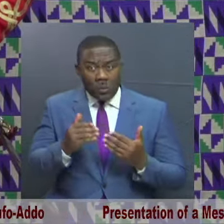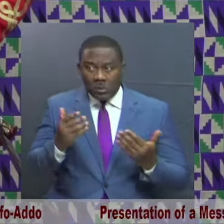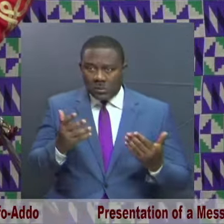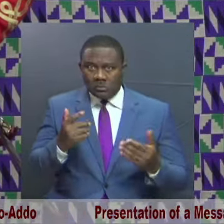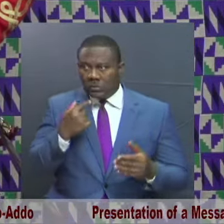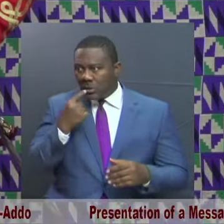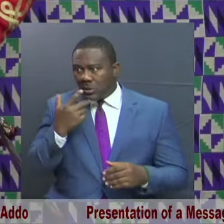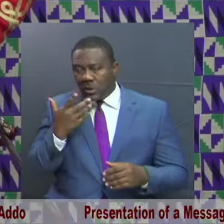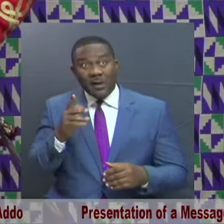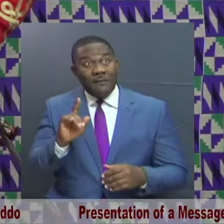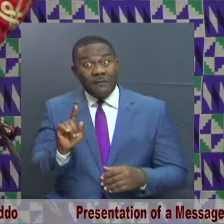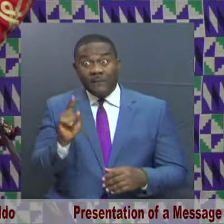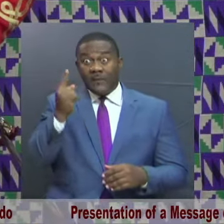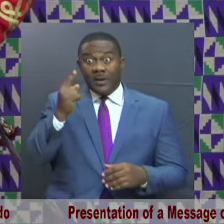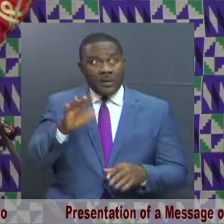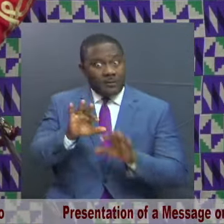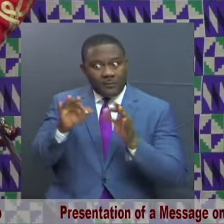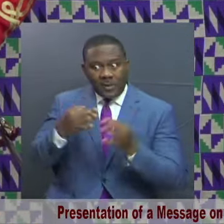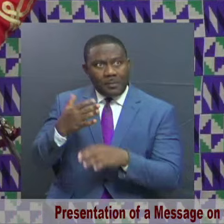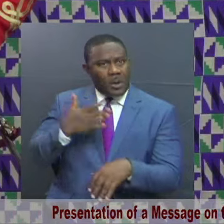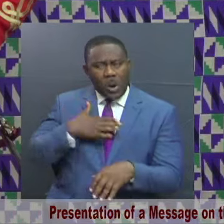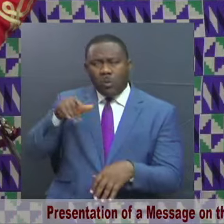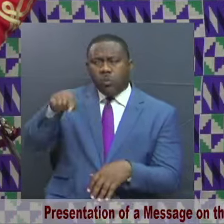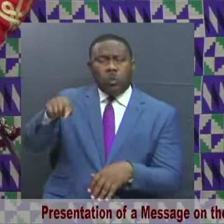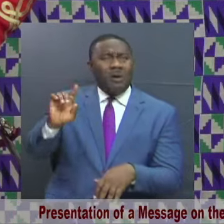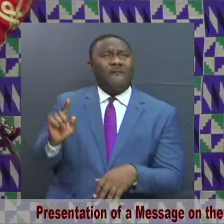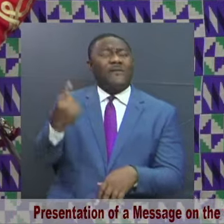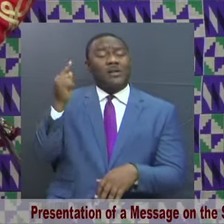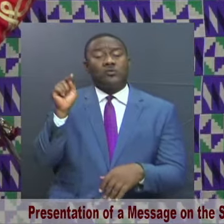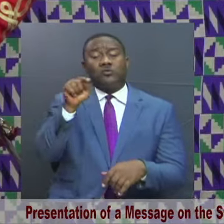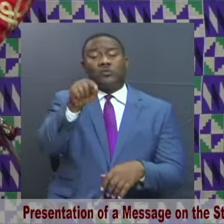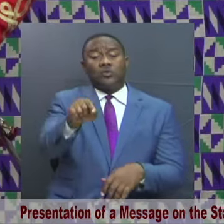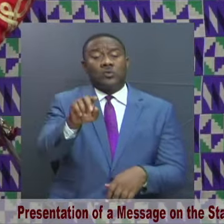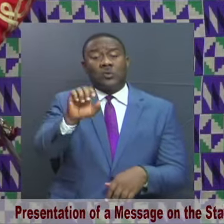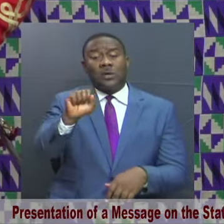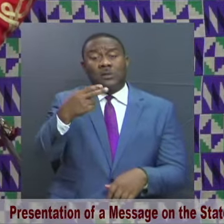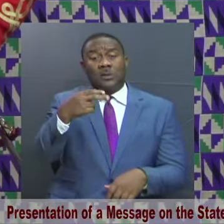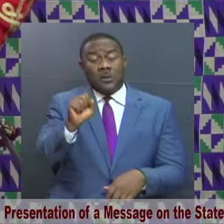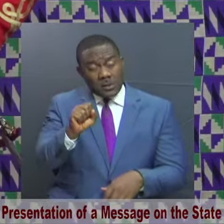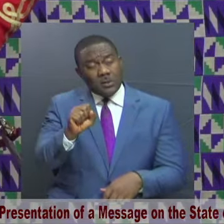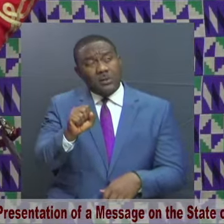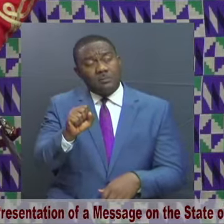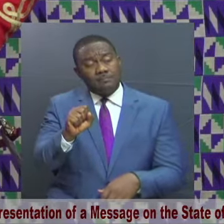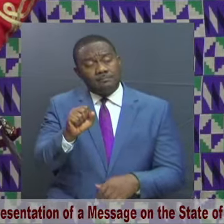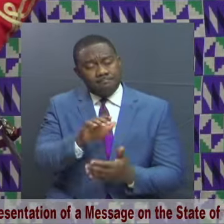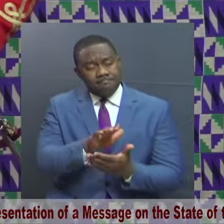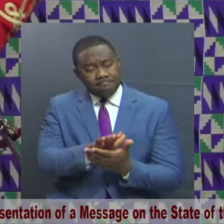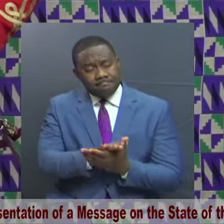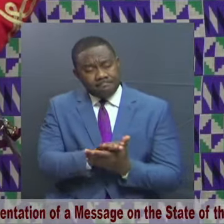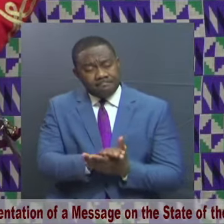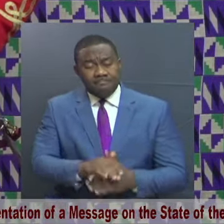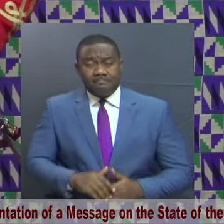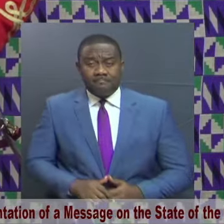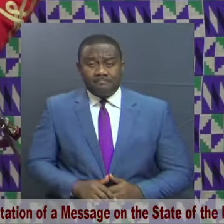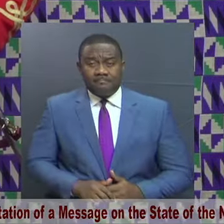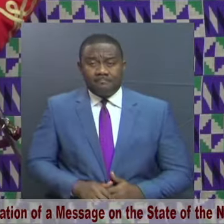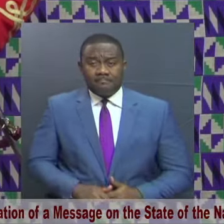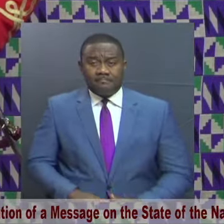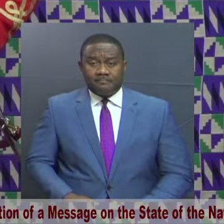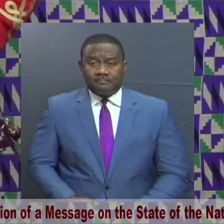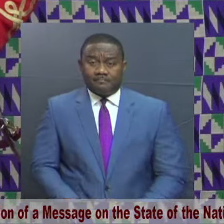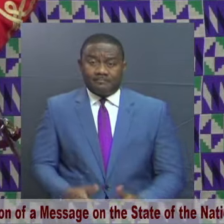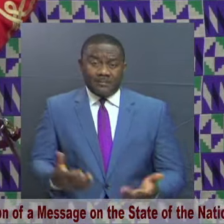families in their communities to have gone to senior high school they might well ask